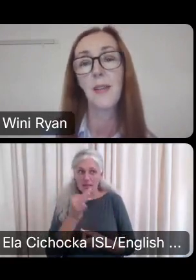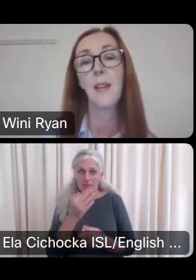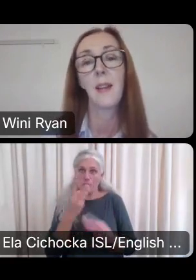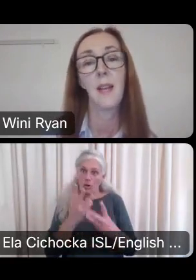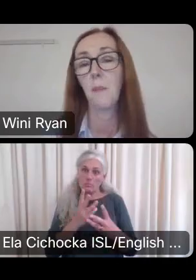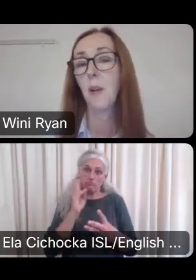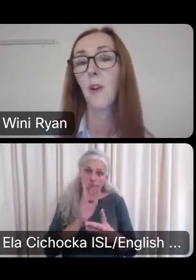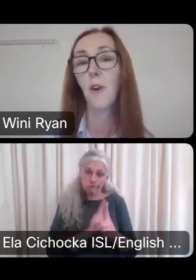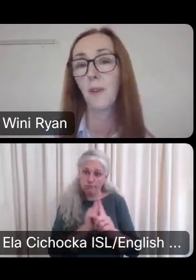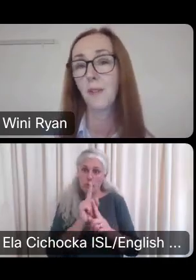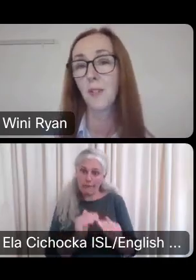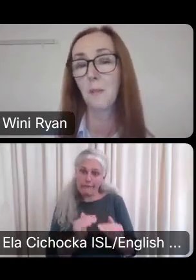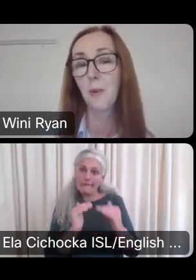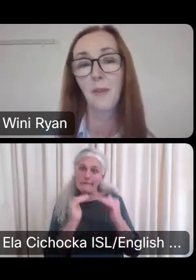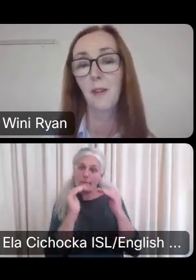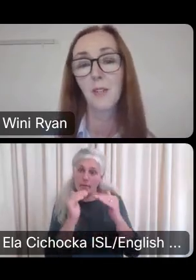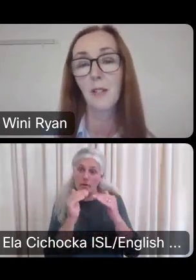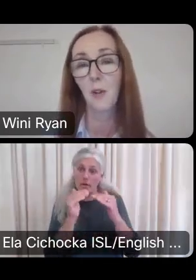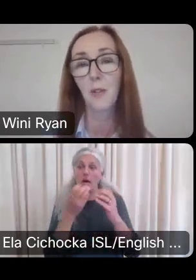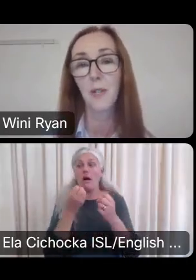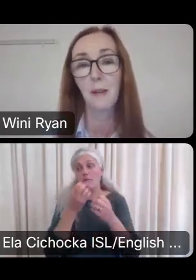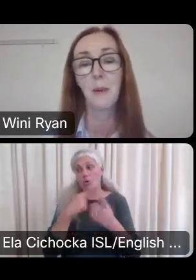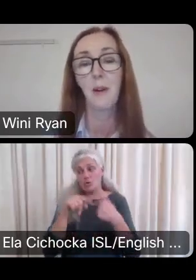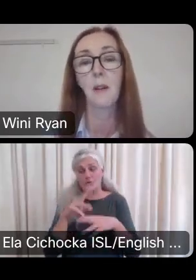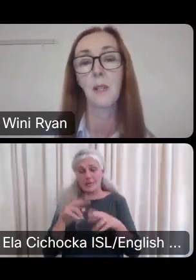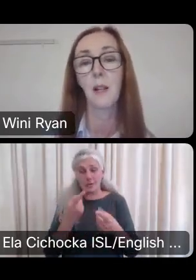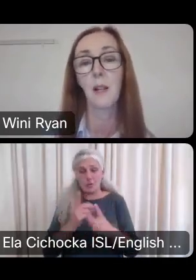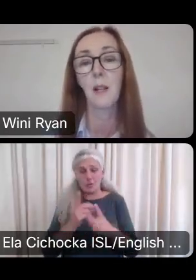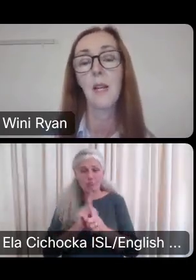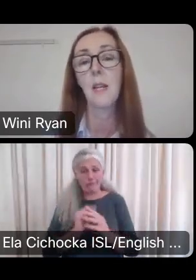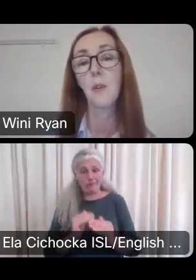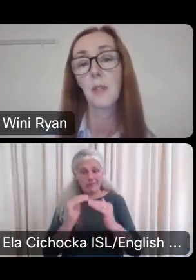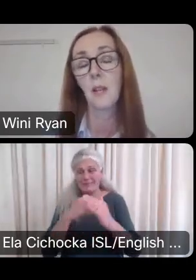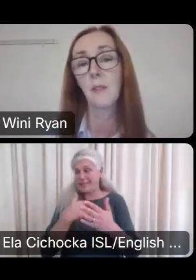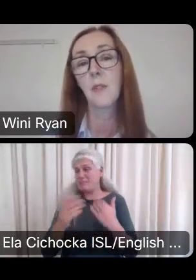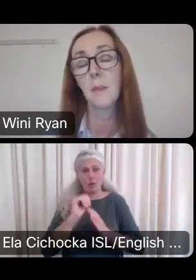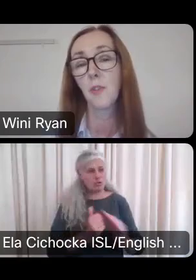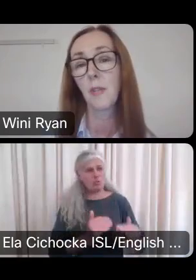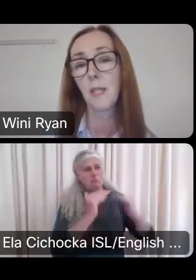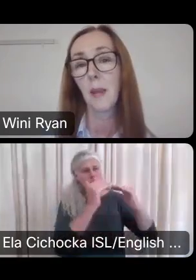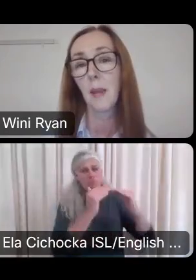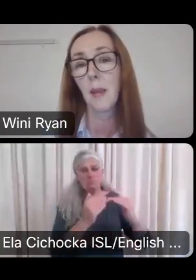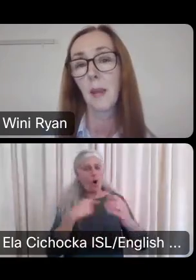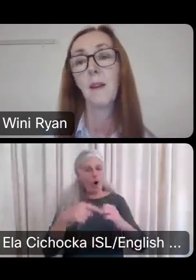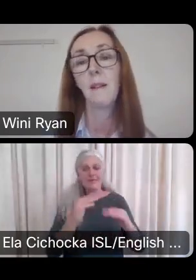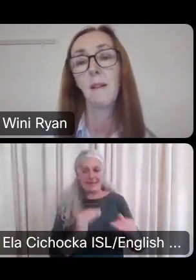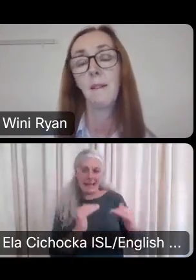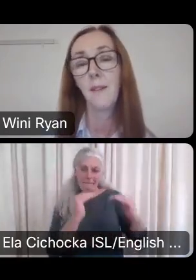improve, and we can all do with improving our skills all the time, no matter how skilled we are, your skills for demonstrating